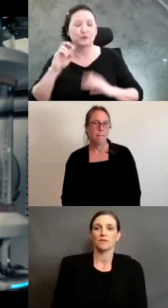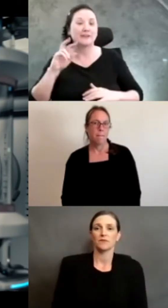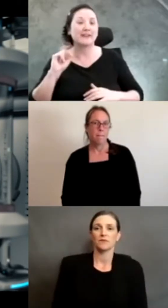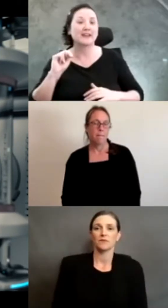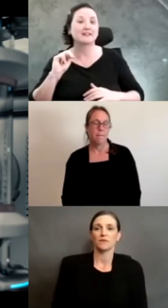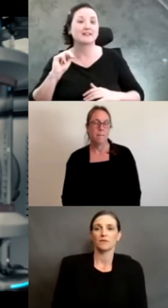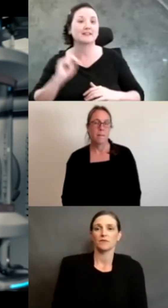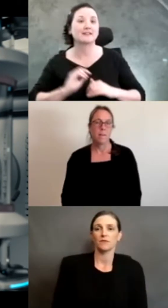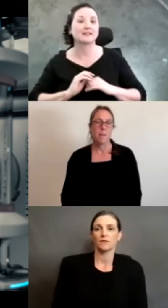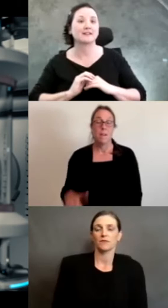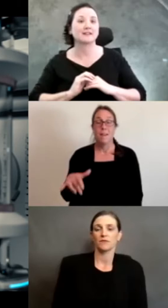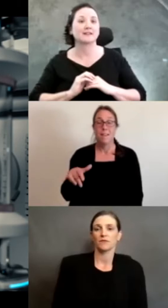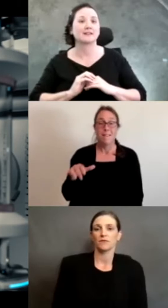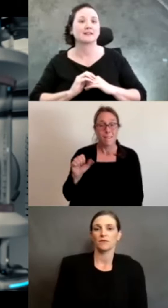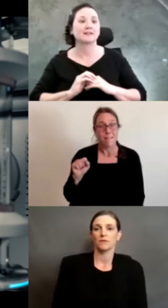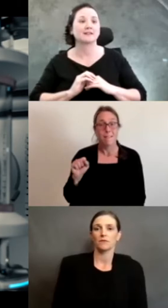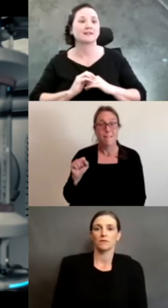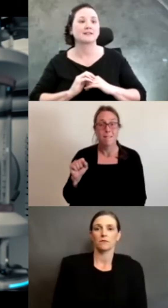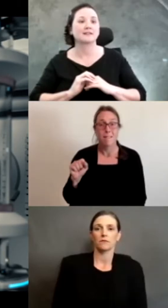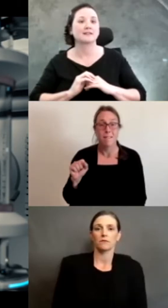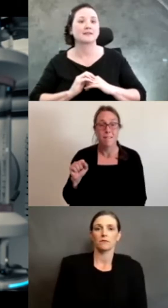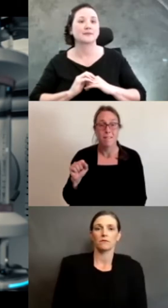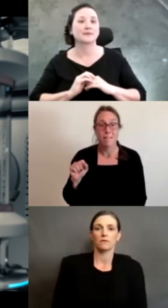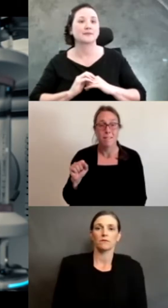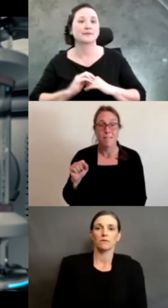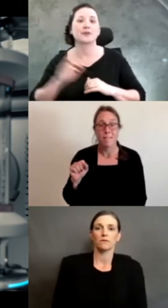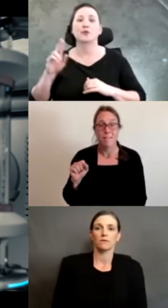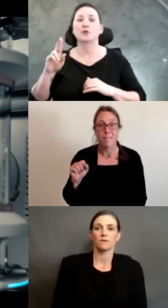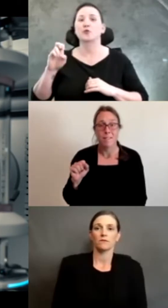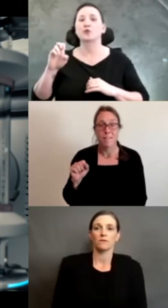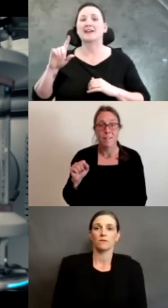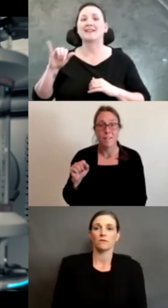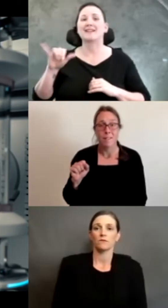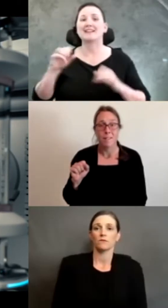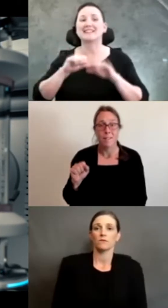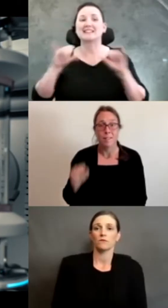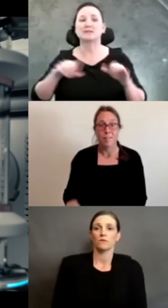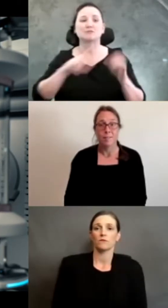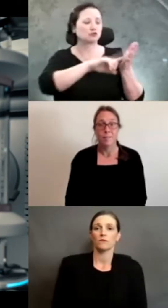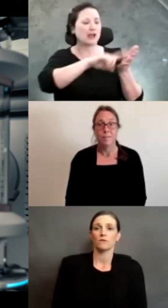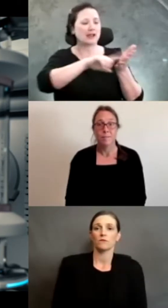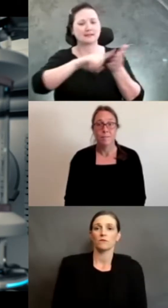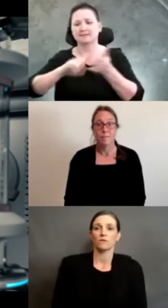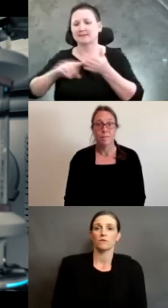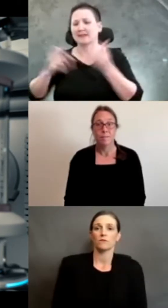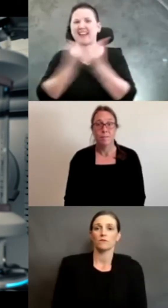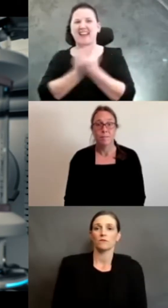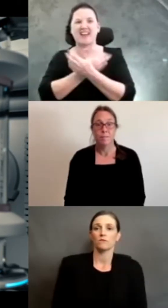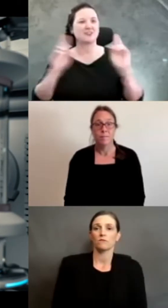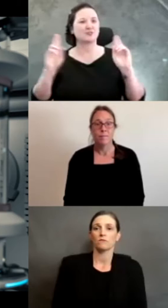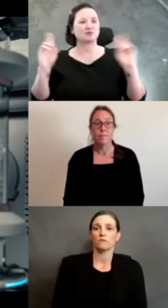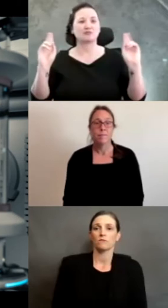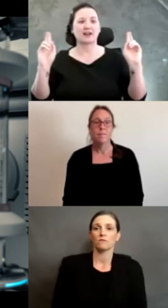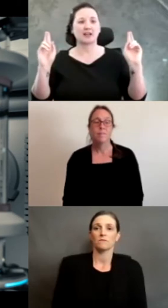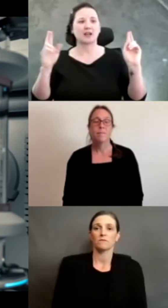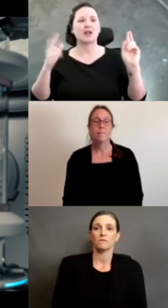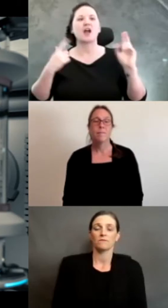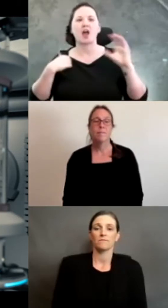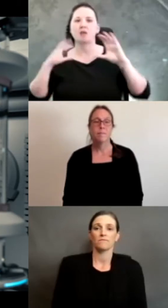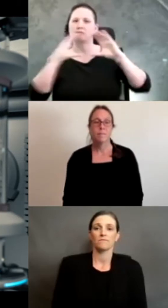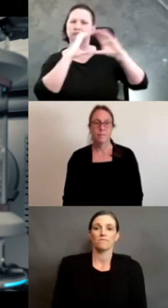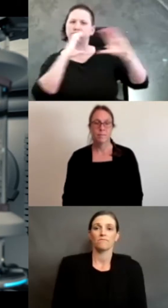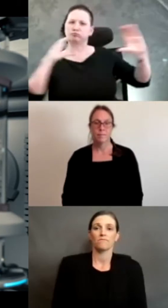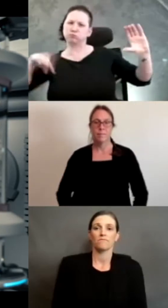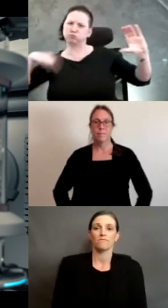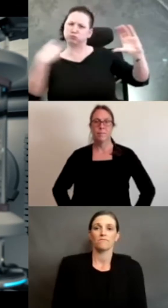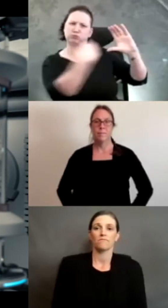Yes. The relay systems are checked. Everything is online and ready. I'm going through the portal to set the final